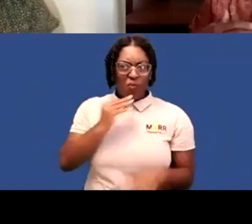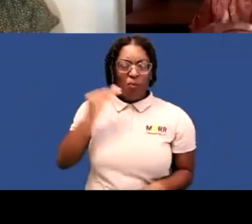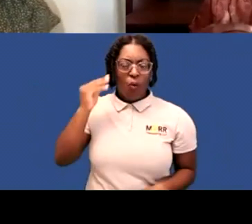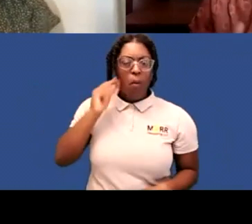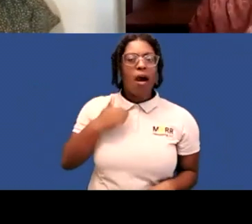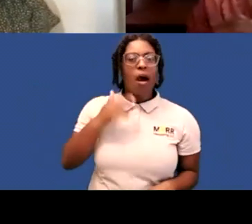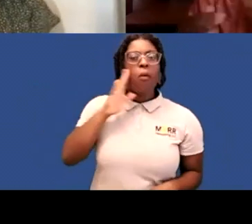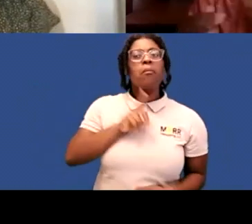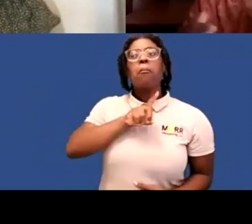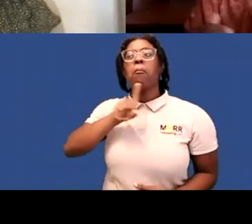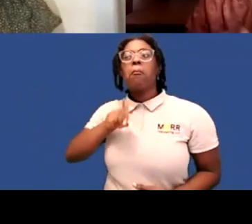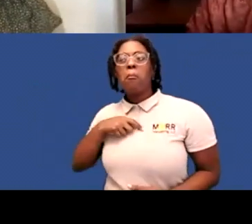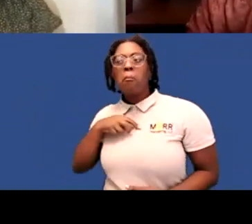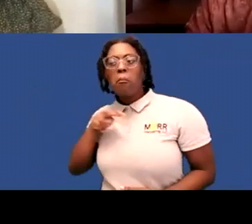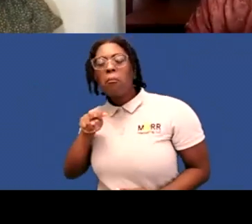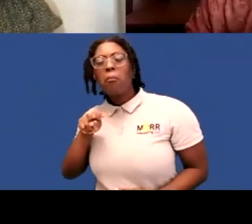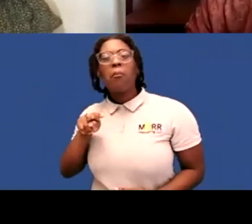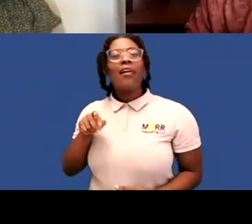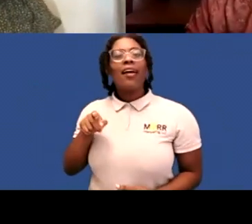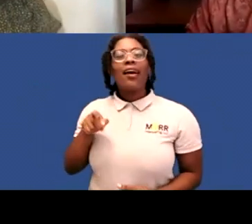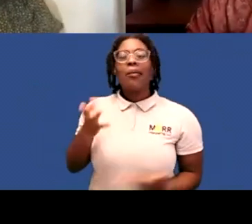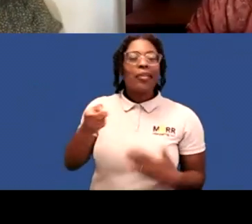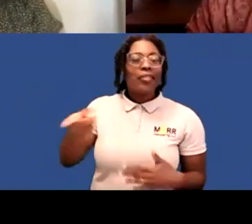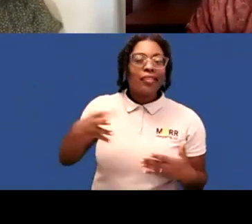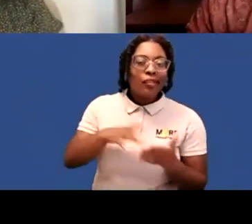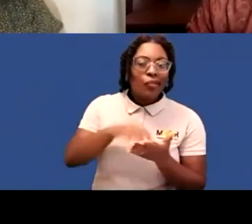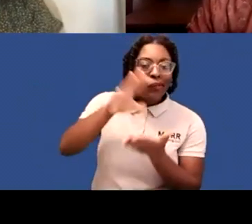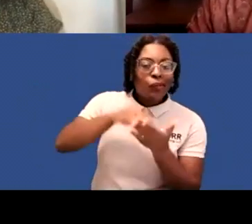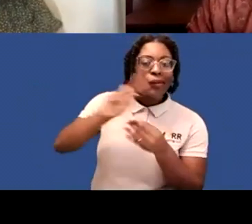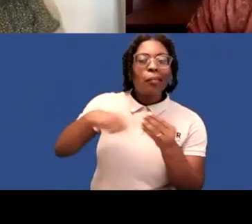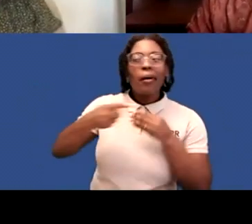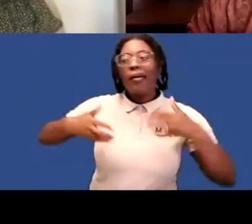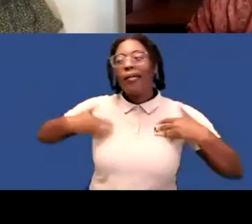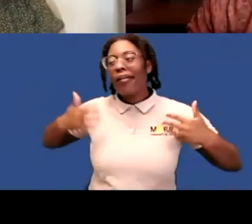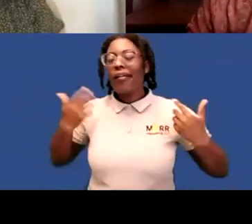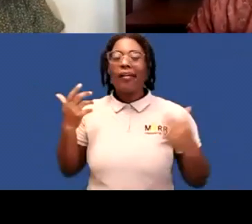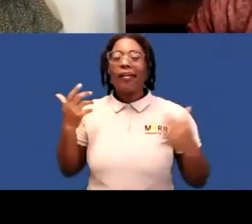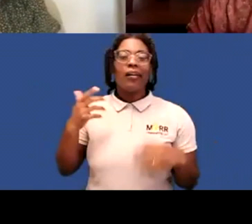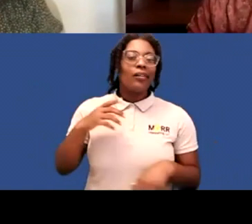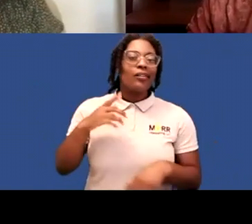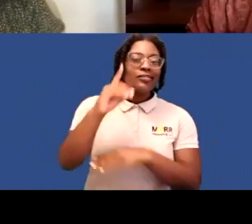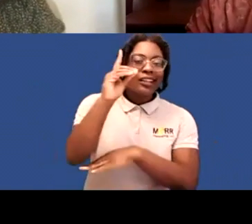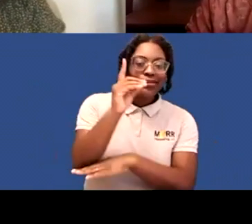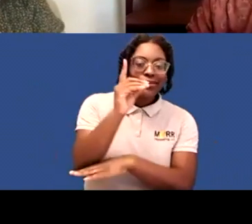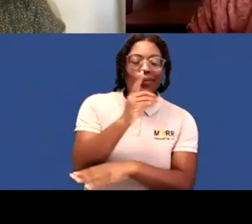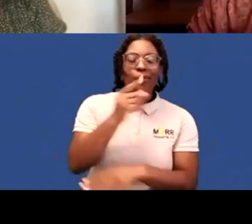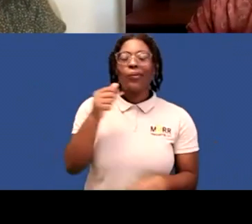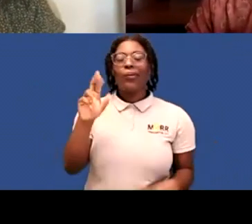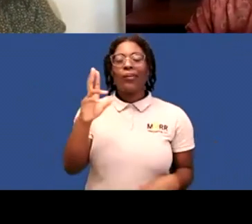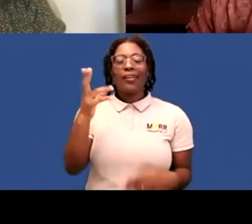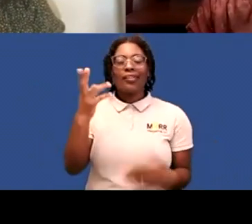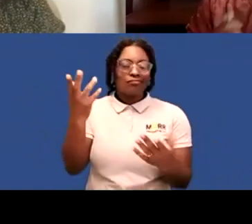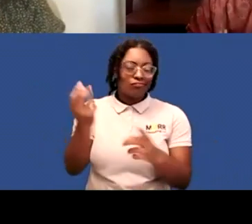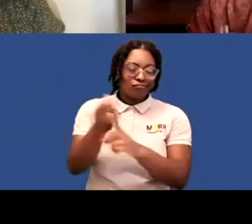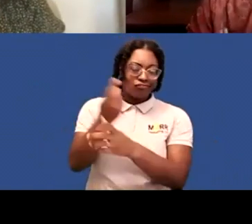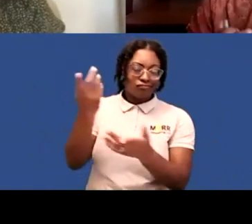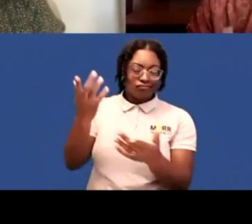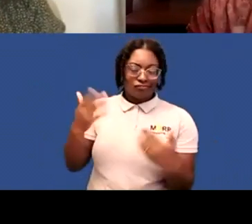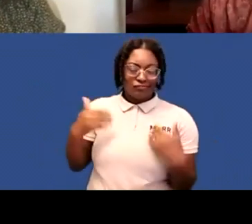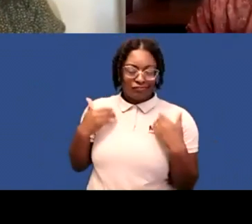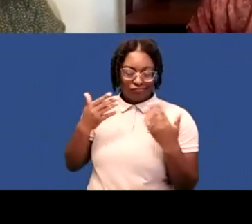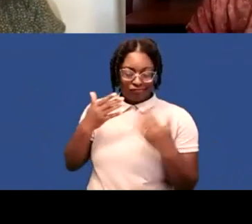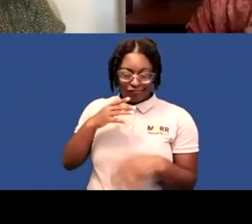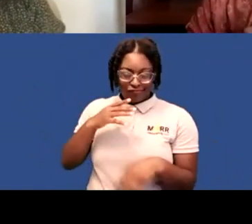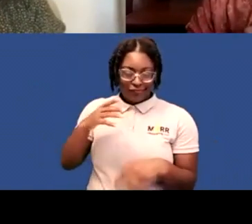as a parent, you know, over his shoulder go, wait, what's this? What's this about whiteness? What is that? And so to me, that's really what we